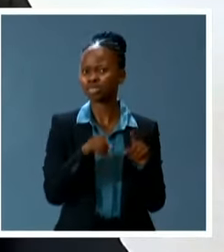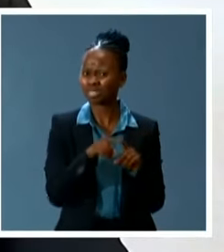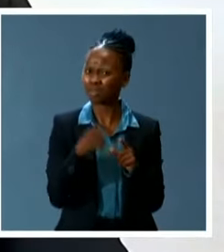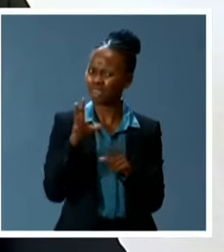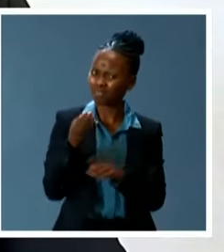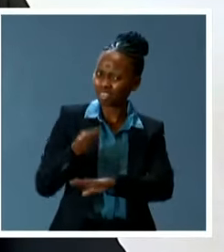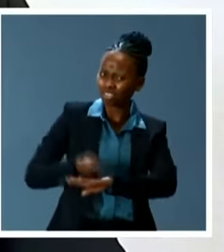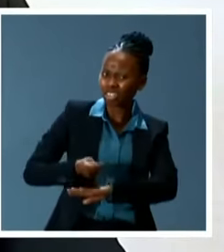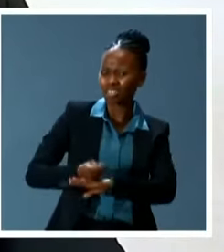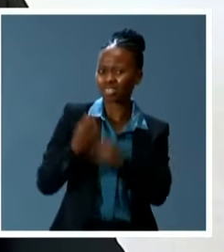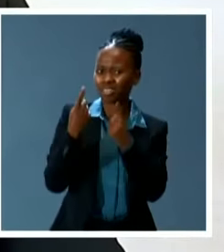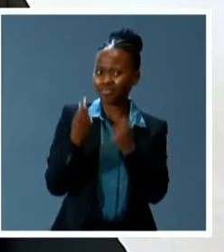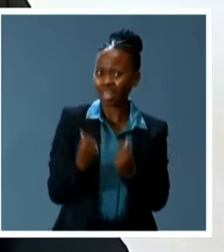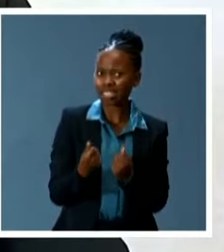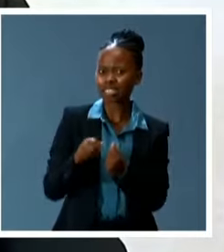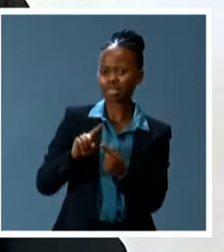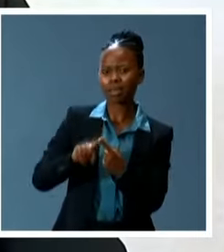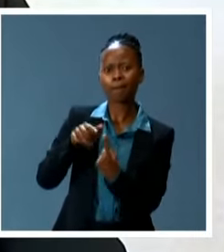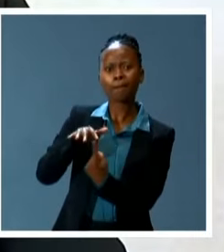defined in the Addis Ababa